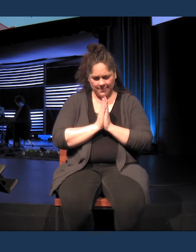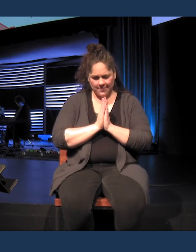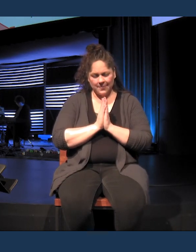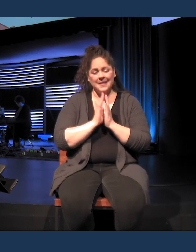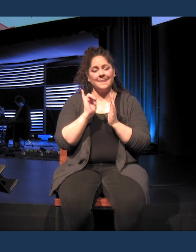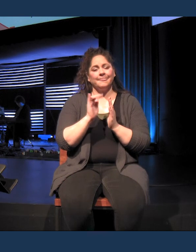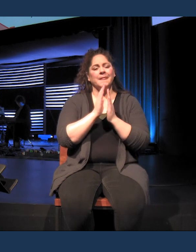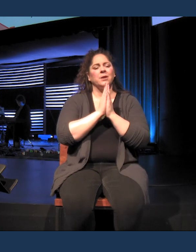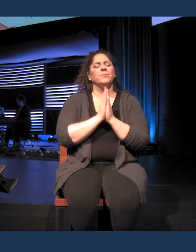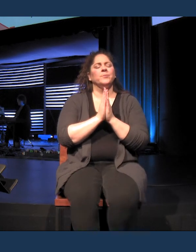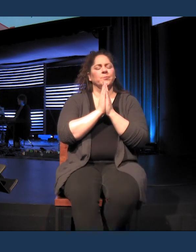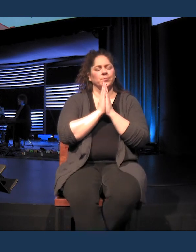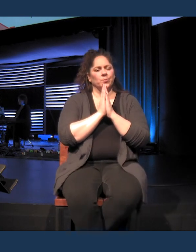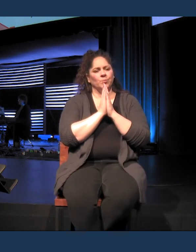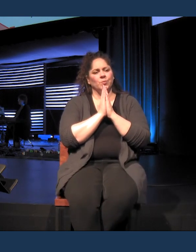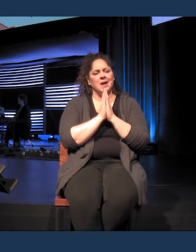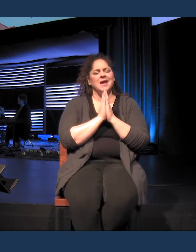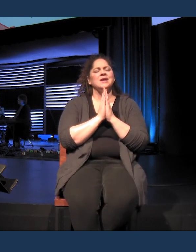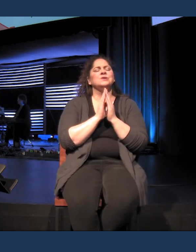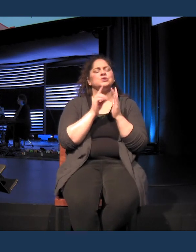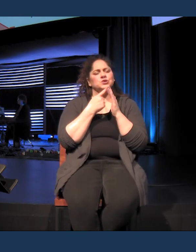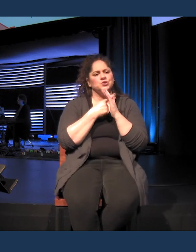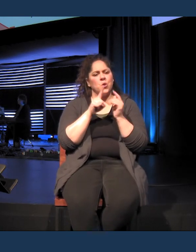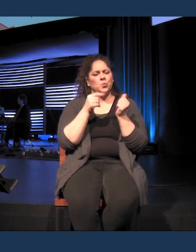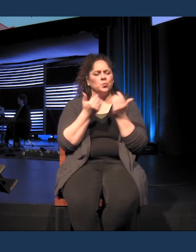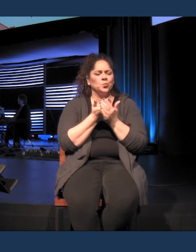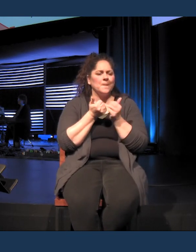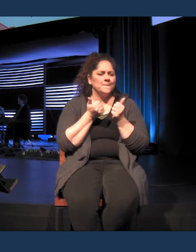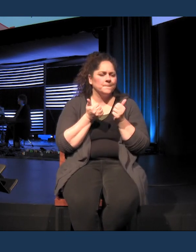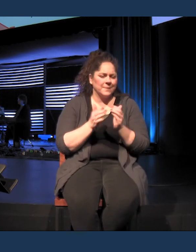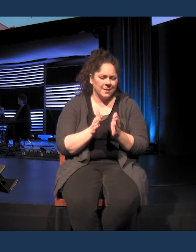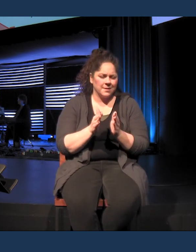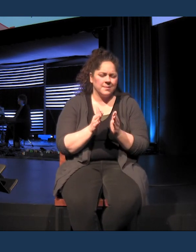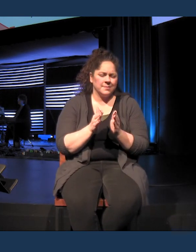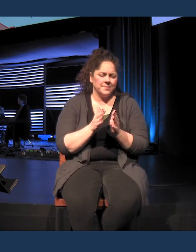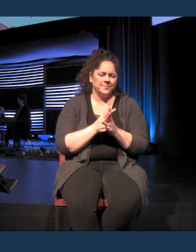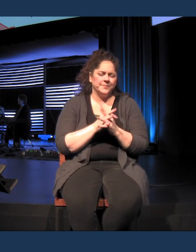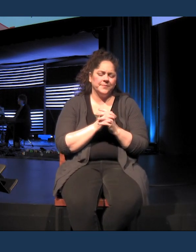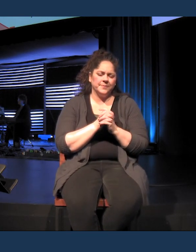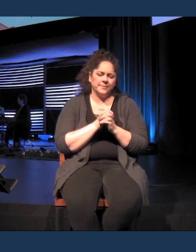And it's a prayer that's a starting point, sets you on a new path.